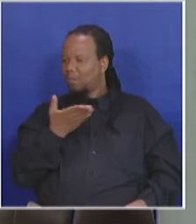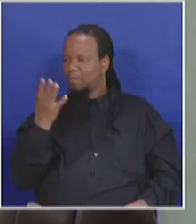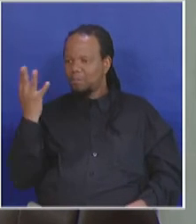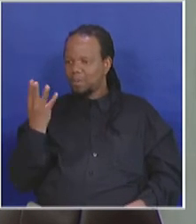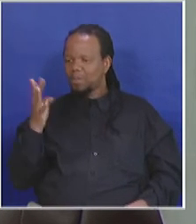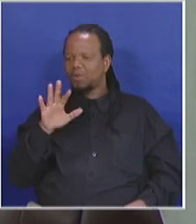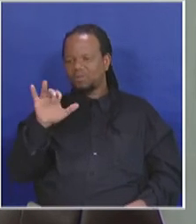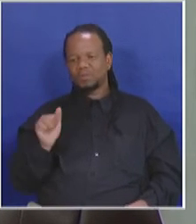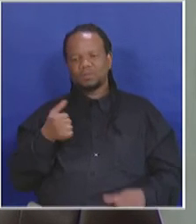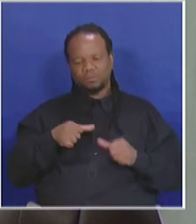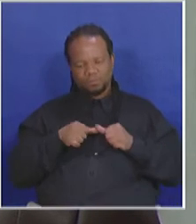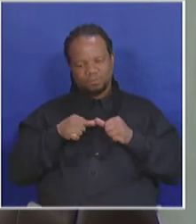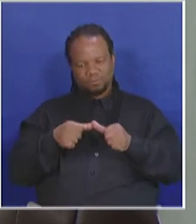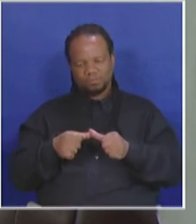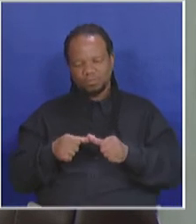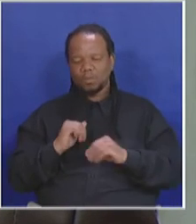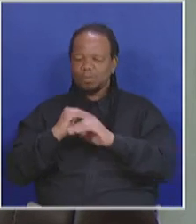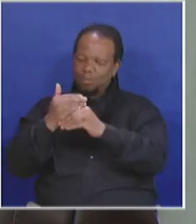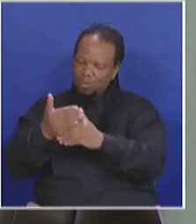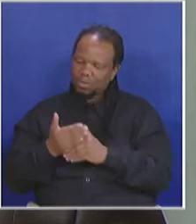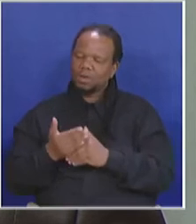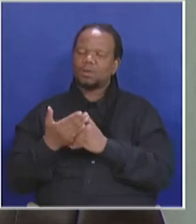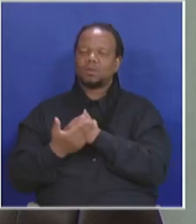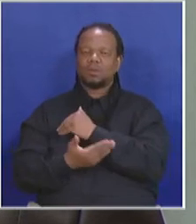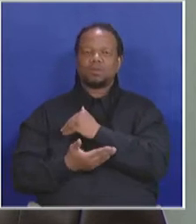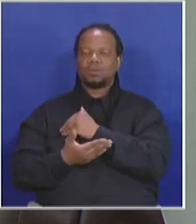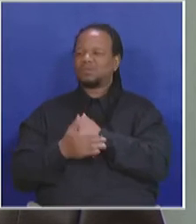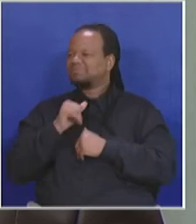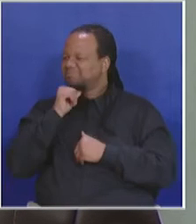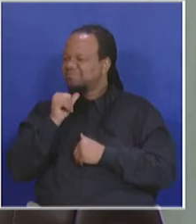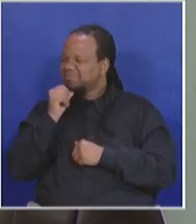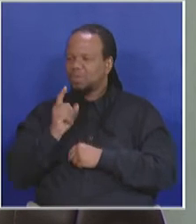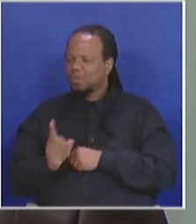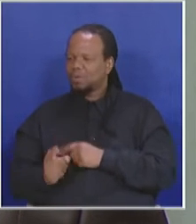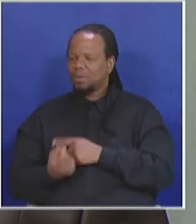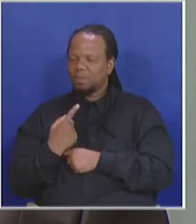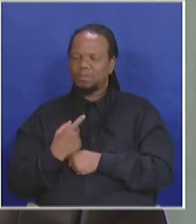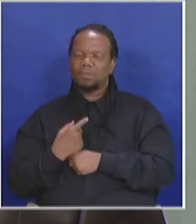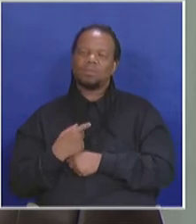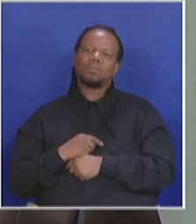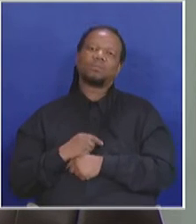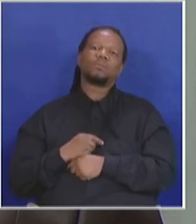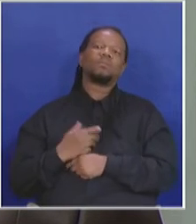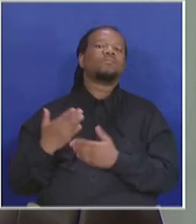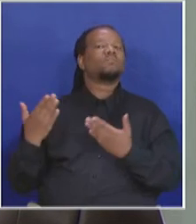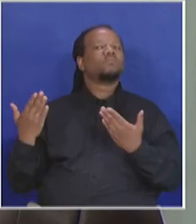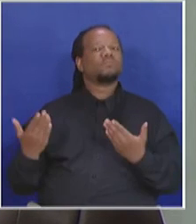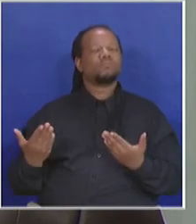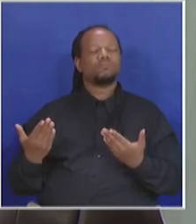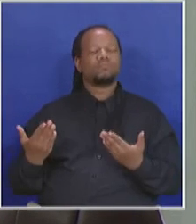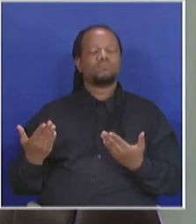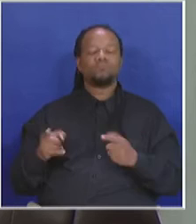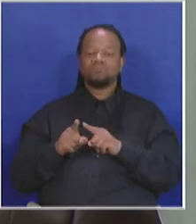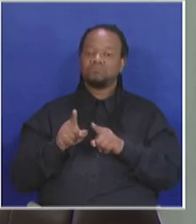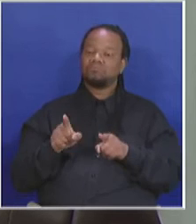shall continue to protect our country at all costs. Better health for citizens is